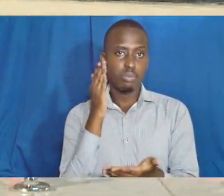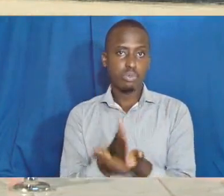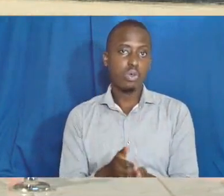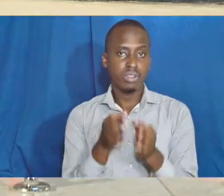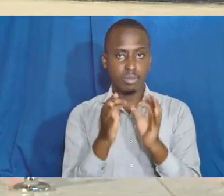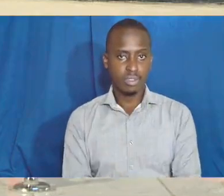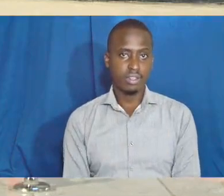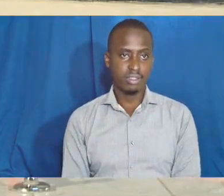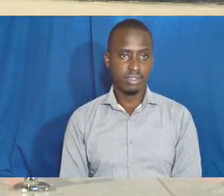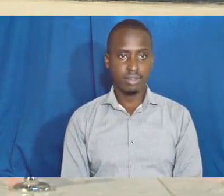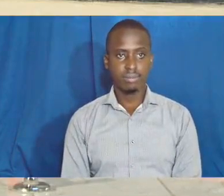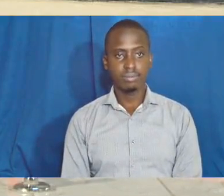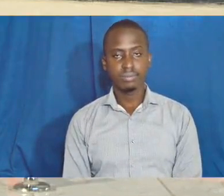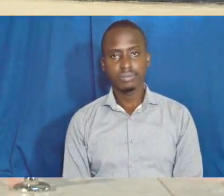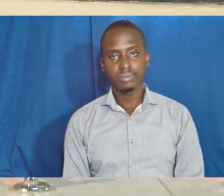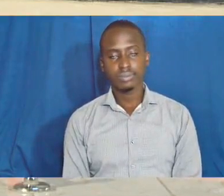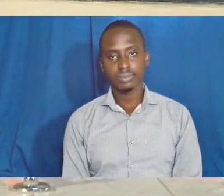substances,